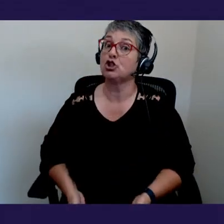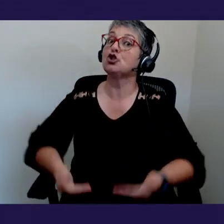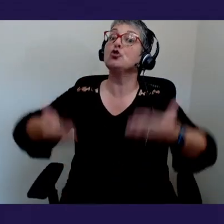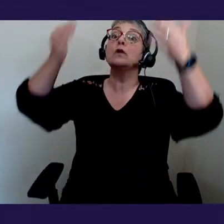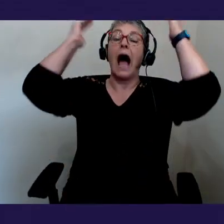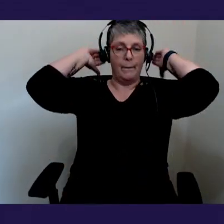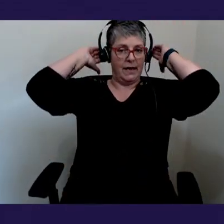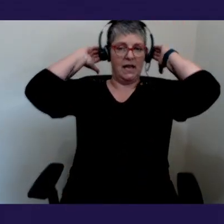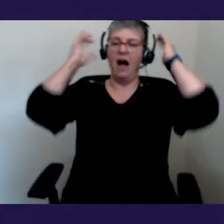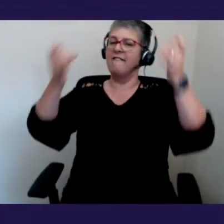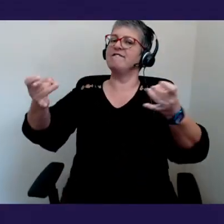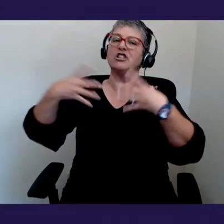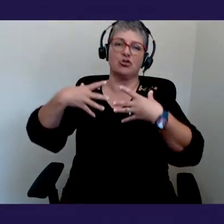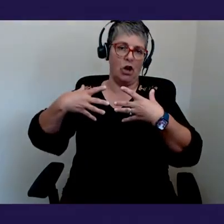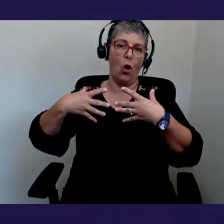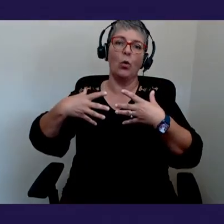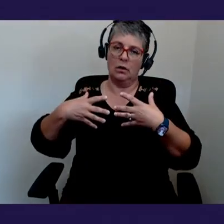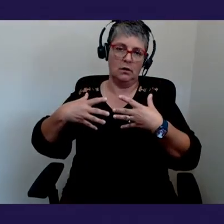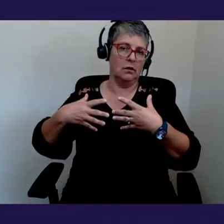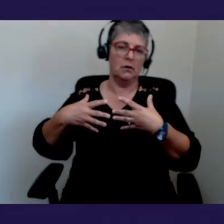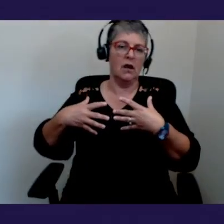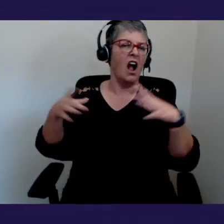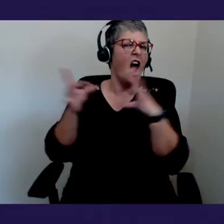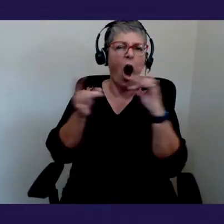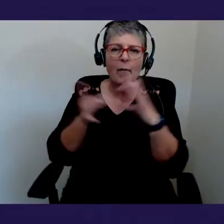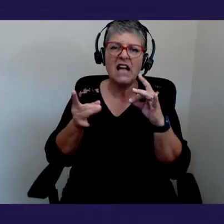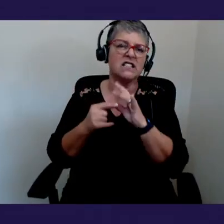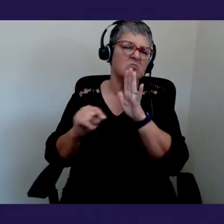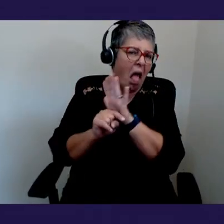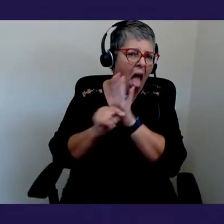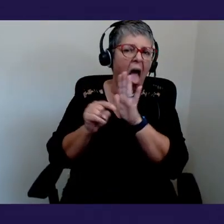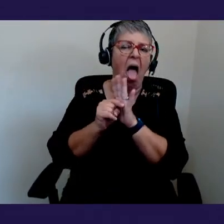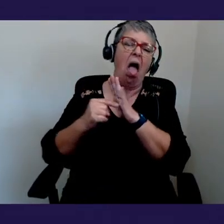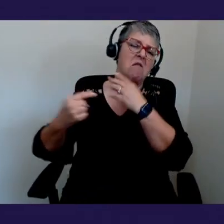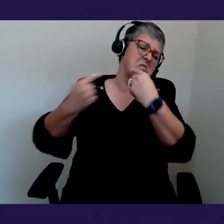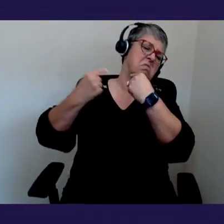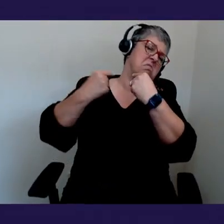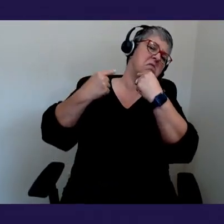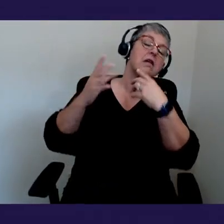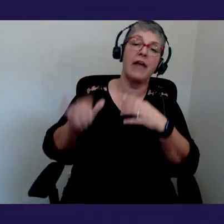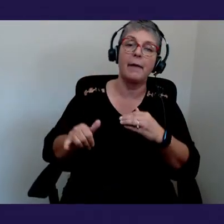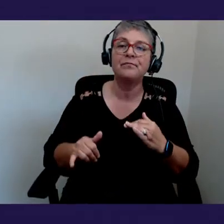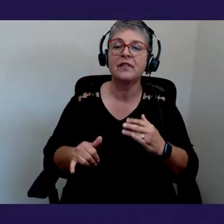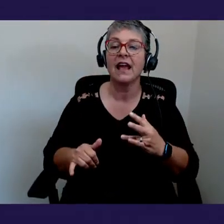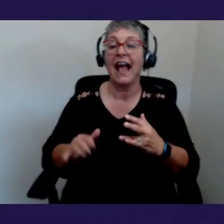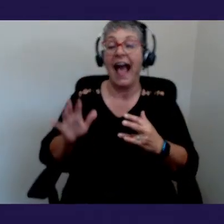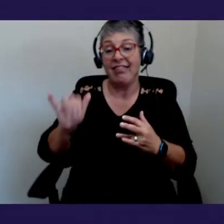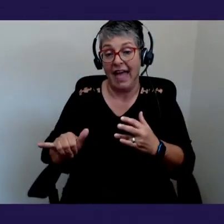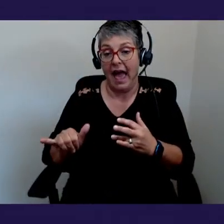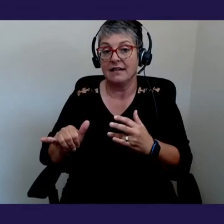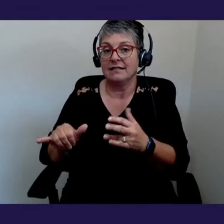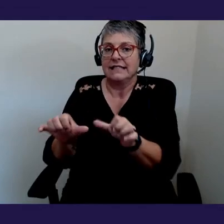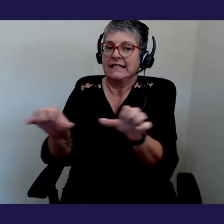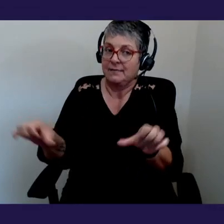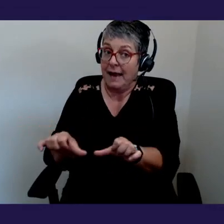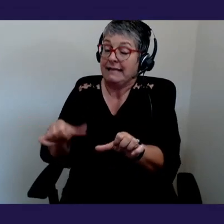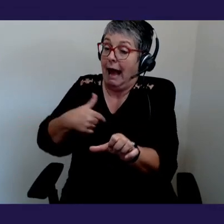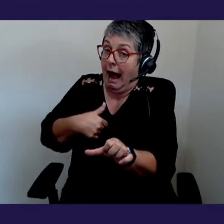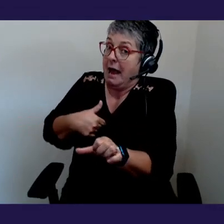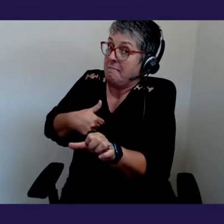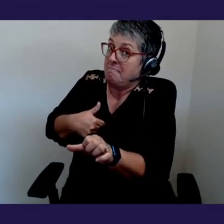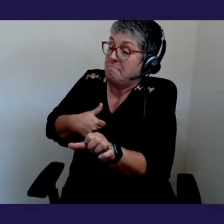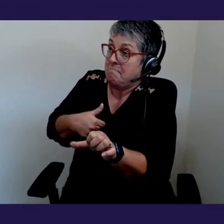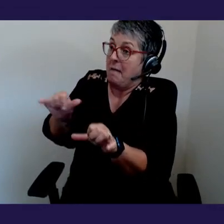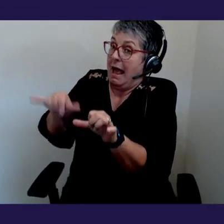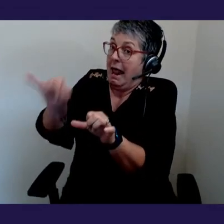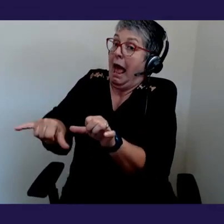vitriol, a tsunami of nastiness directed at you. And that is a space I inhabit and many people who